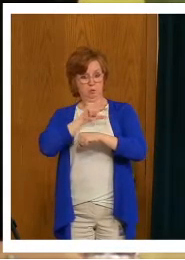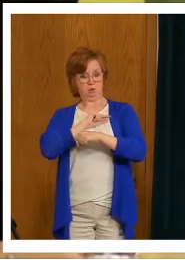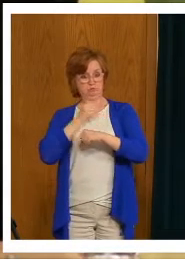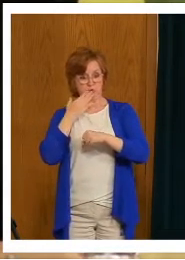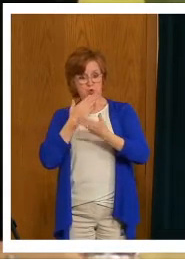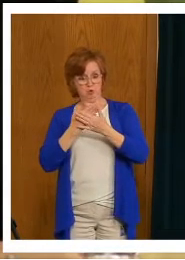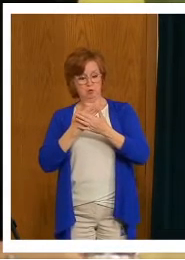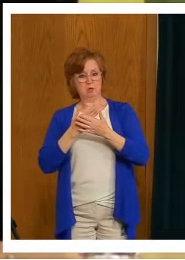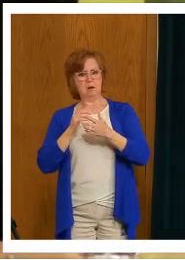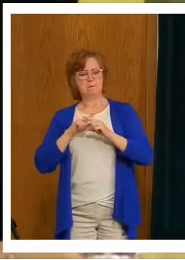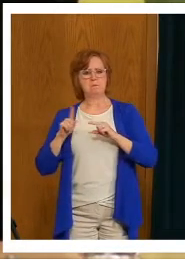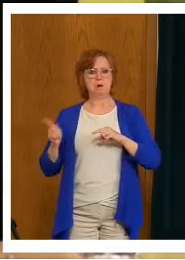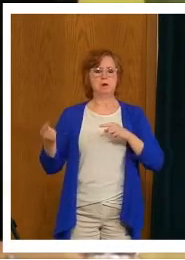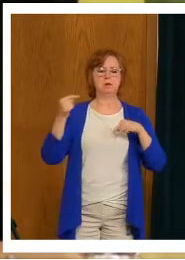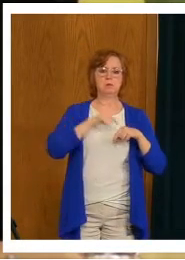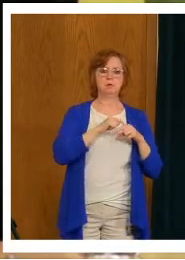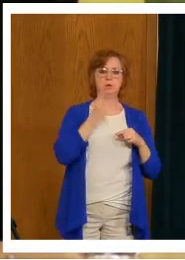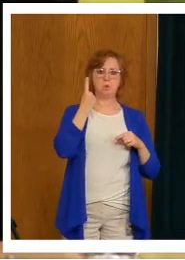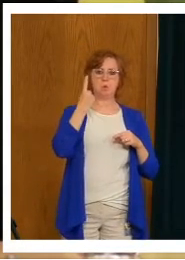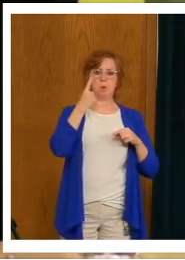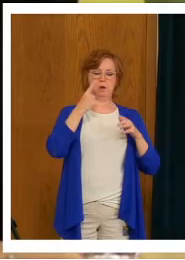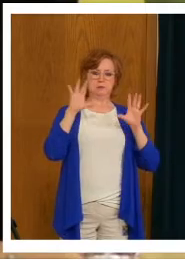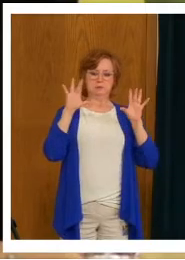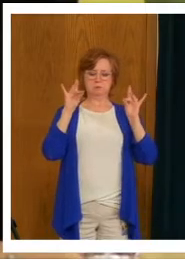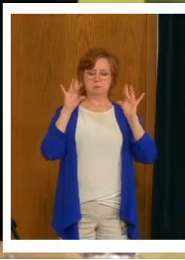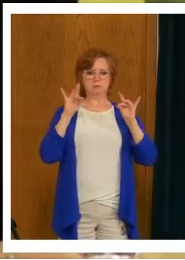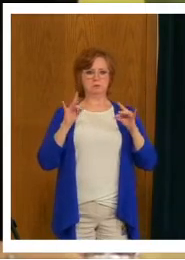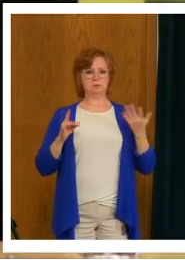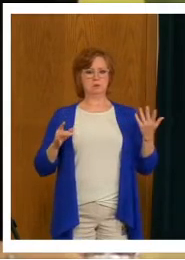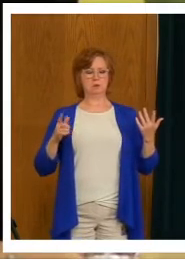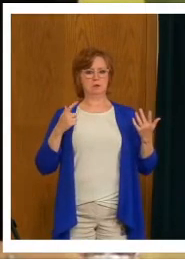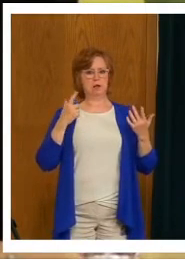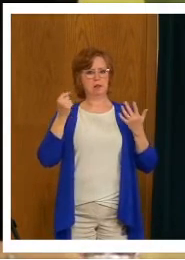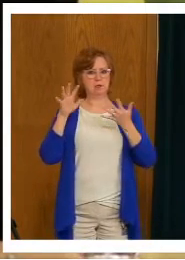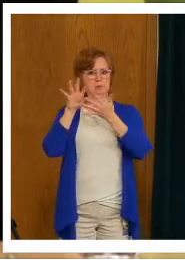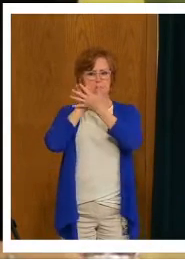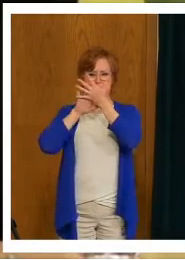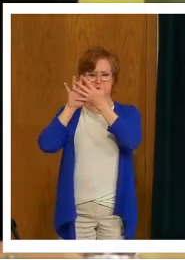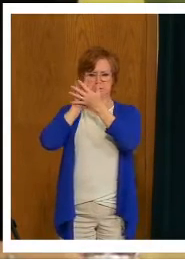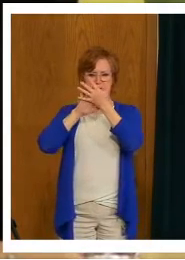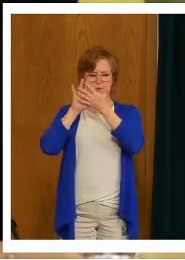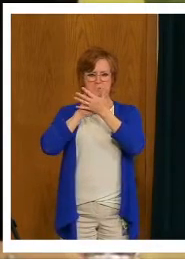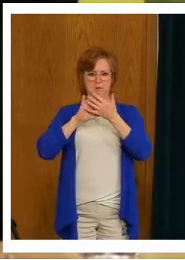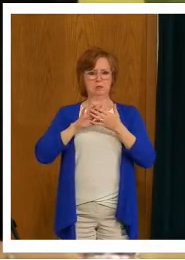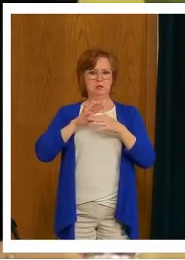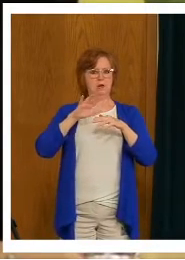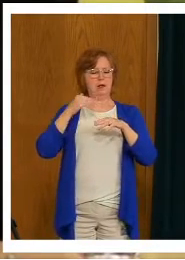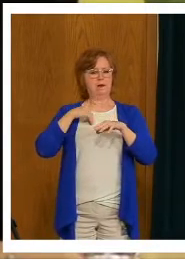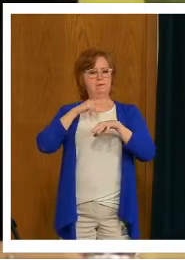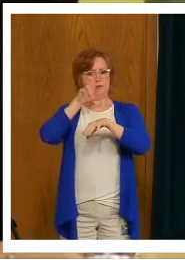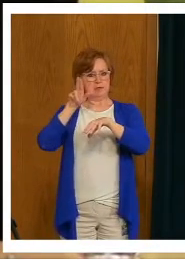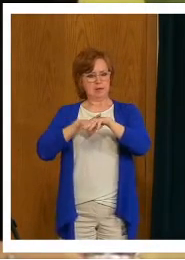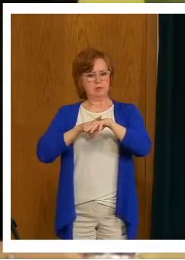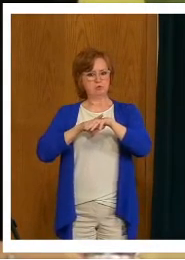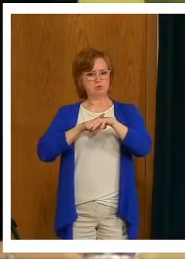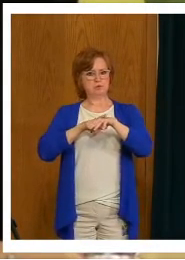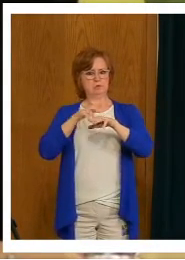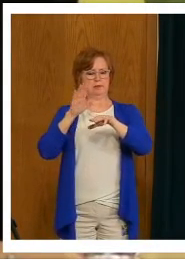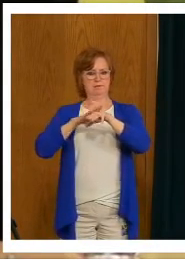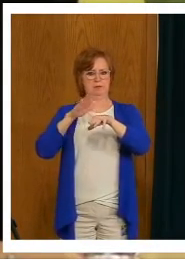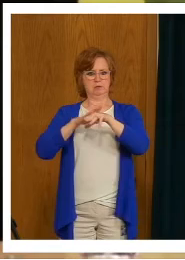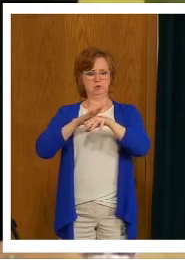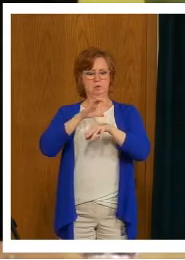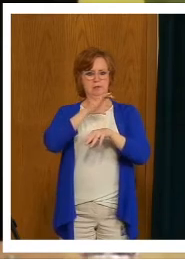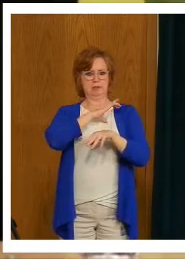with certainty, and is the lack of clarity that we're receiving from our National Advisory Council, or NACI.